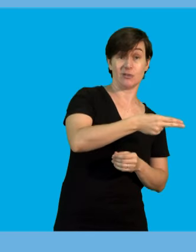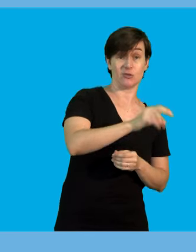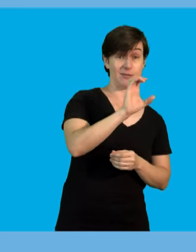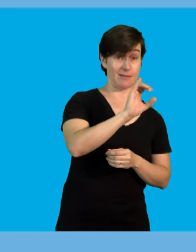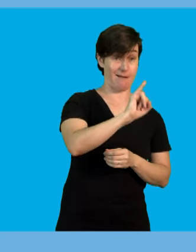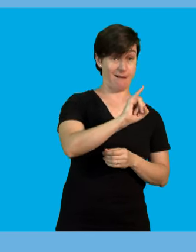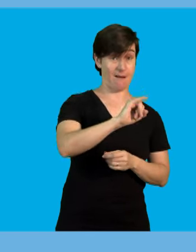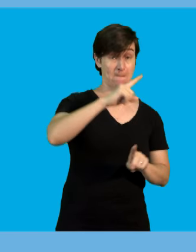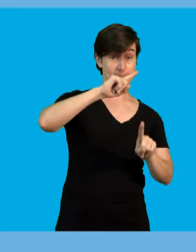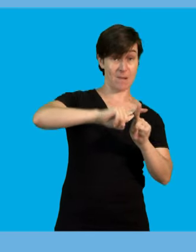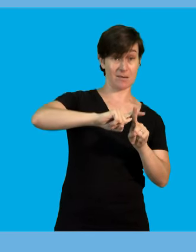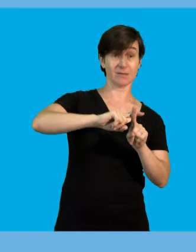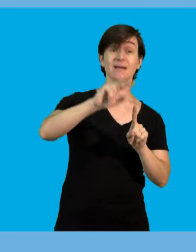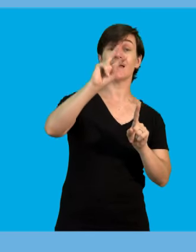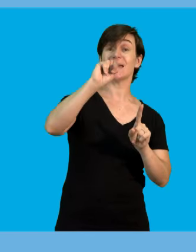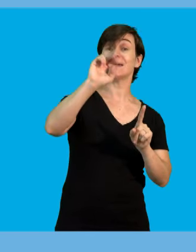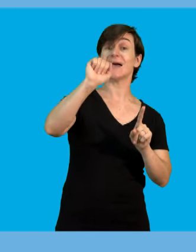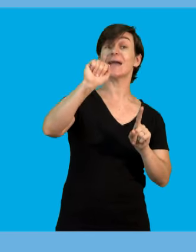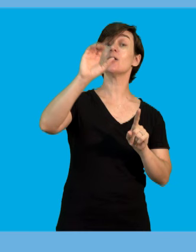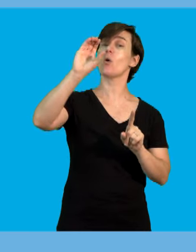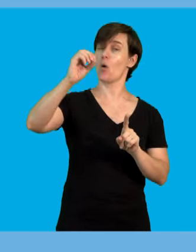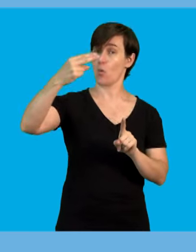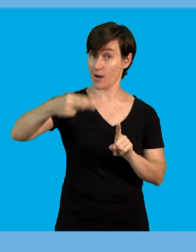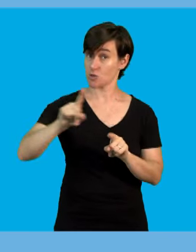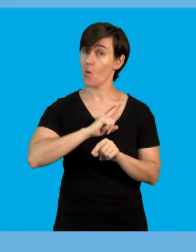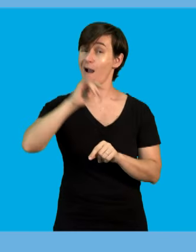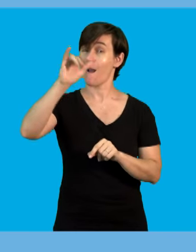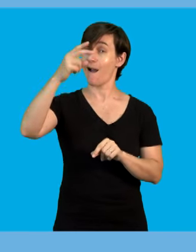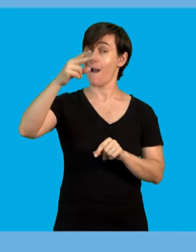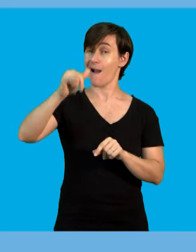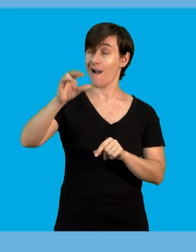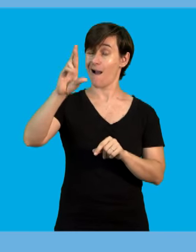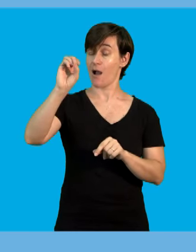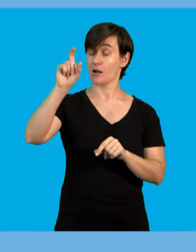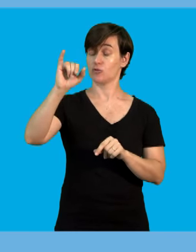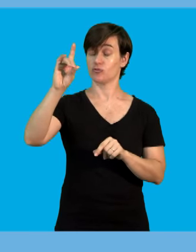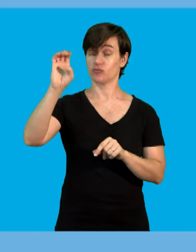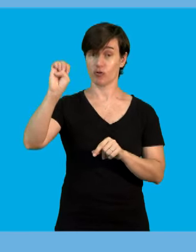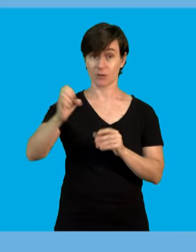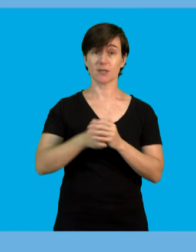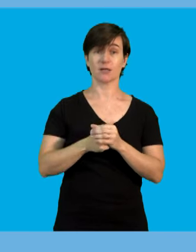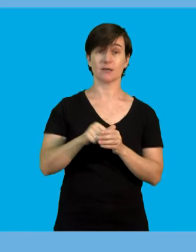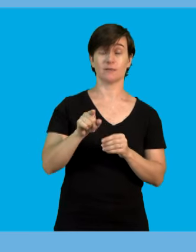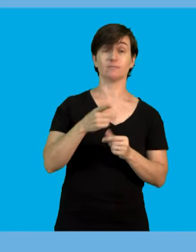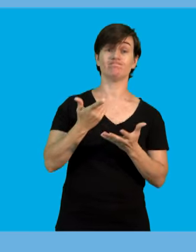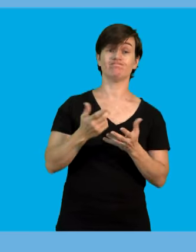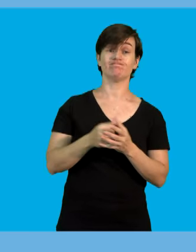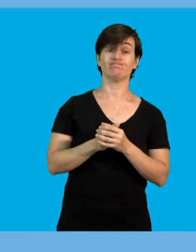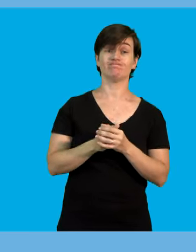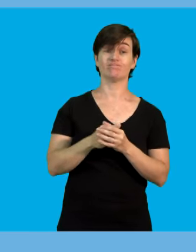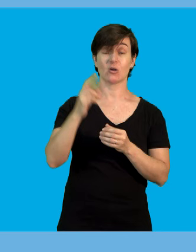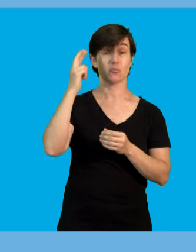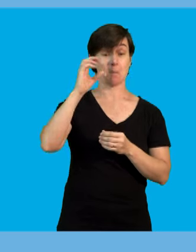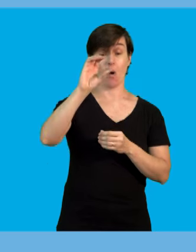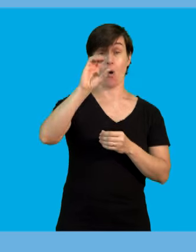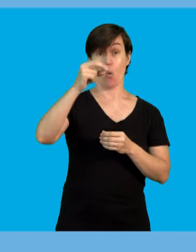And then the sodium hydroxide, the hydroxide meaning that there's an OH. And then we know the acid is going to donate its hydrogen, and